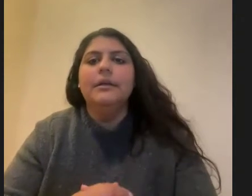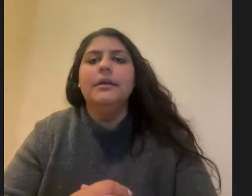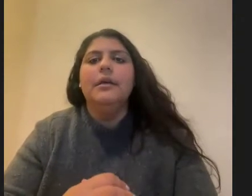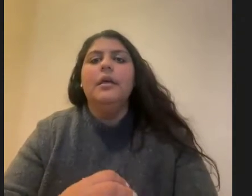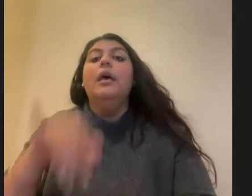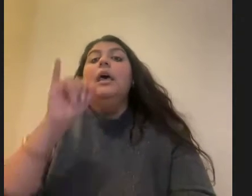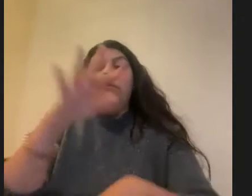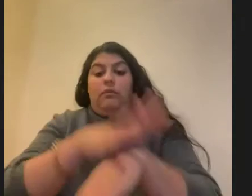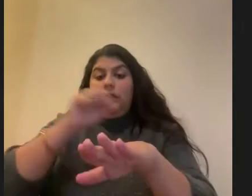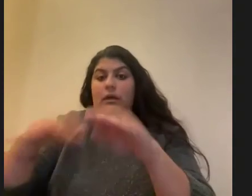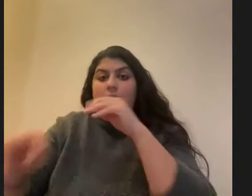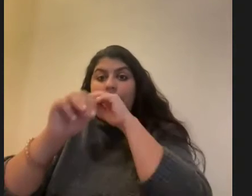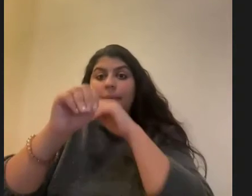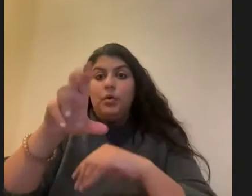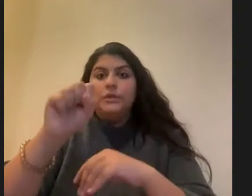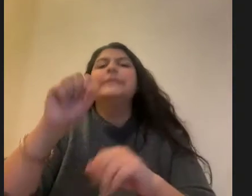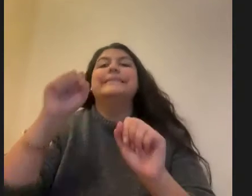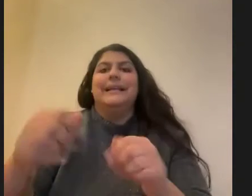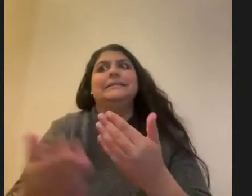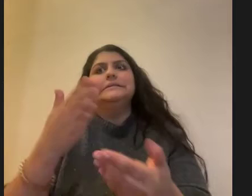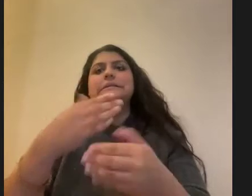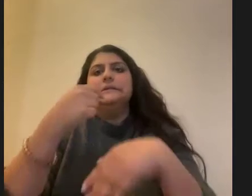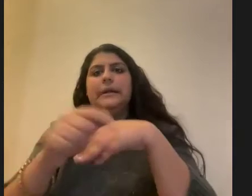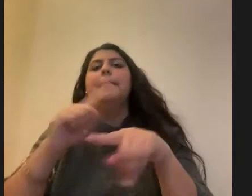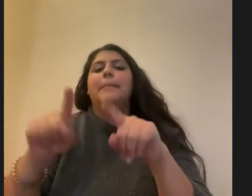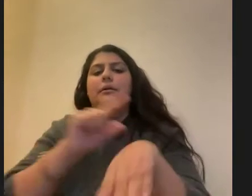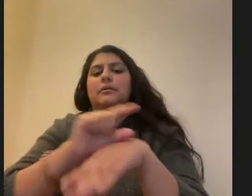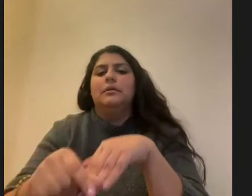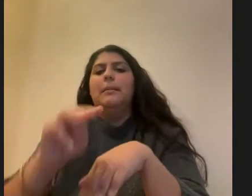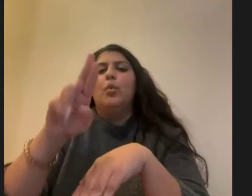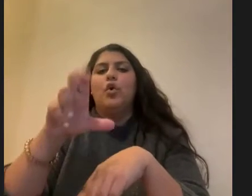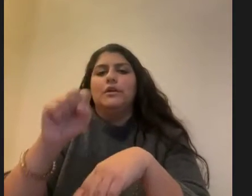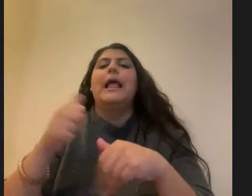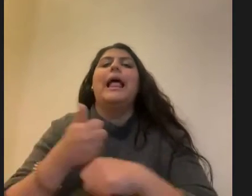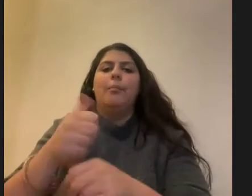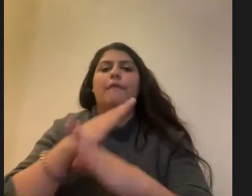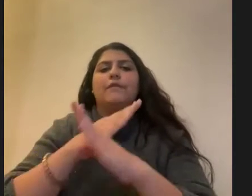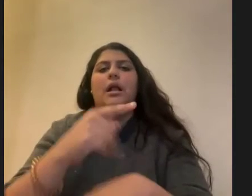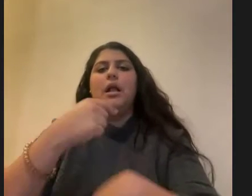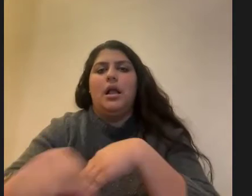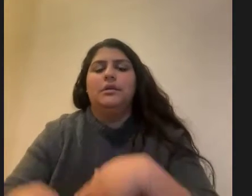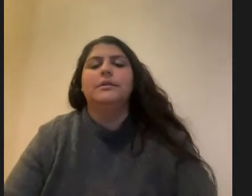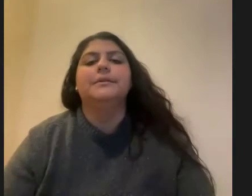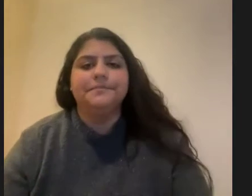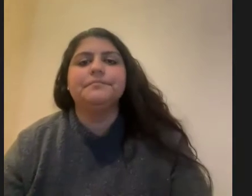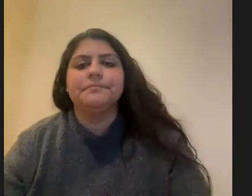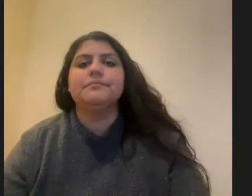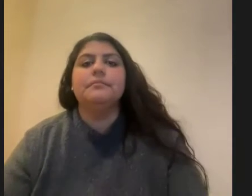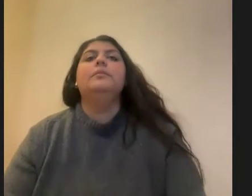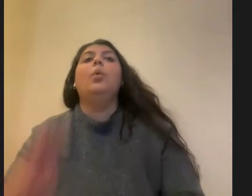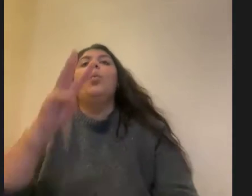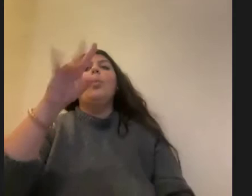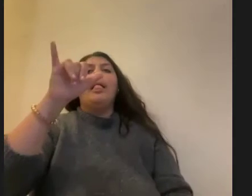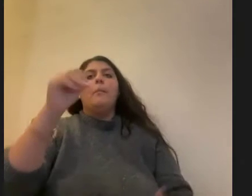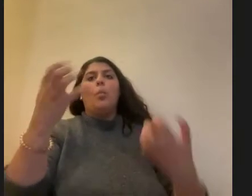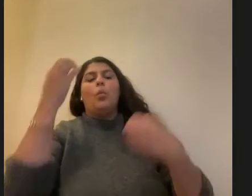the mucus, you could probably cut them pretty easily, but the mucus keeps them from getting cut. Sweet. Um, William wants to know,